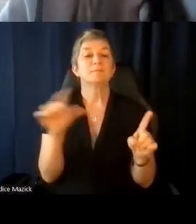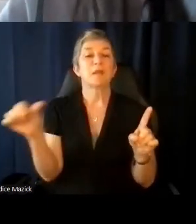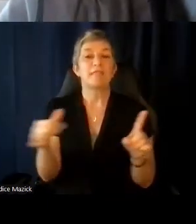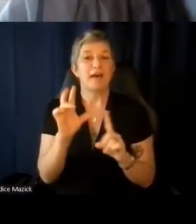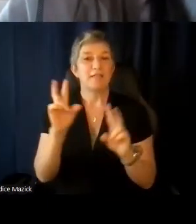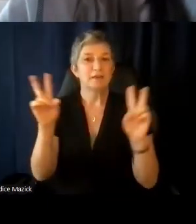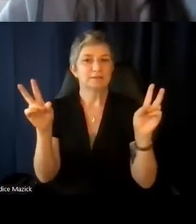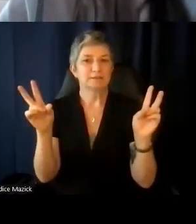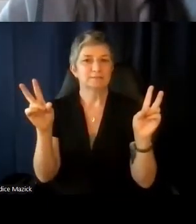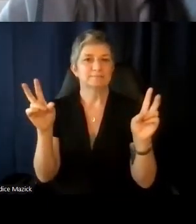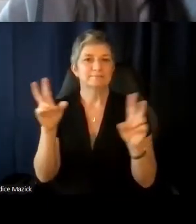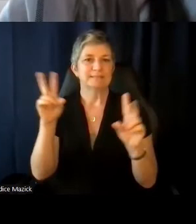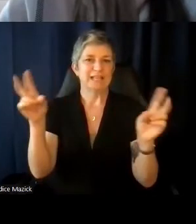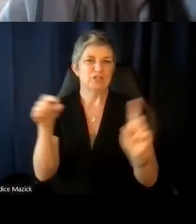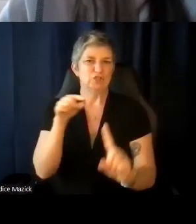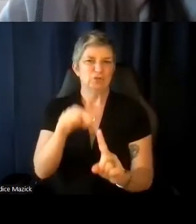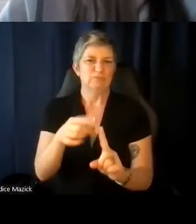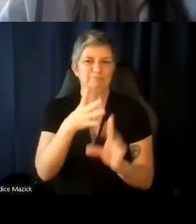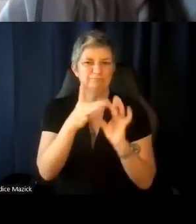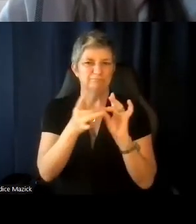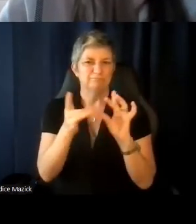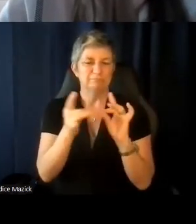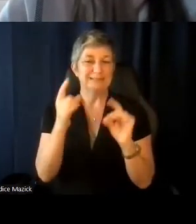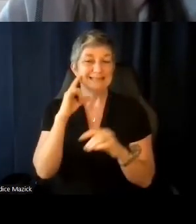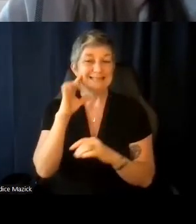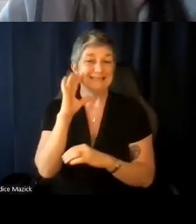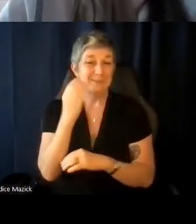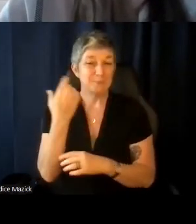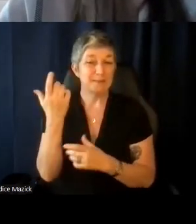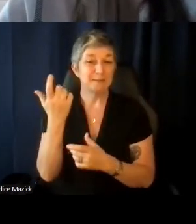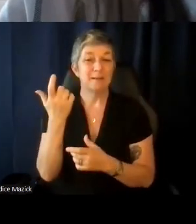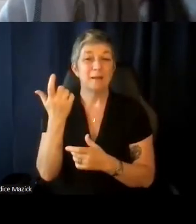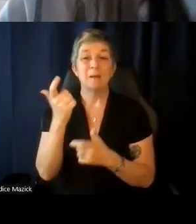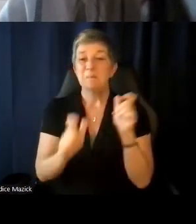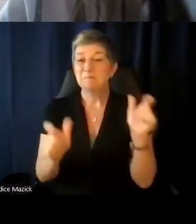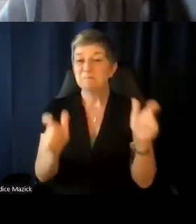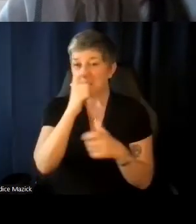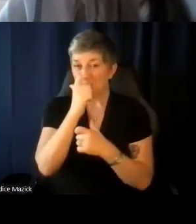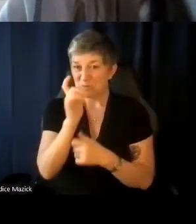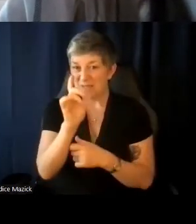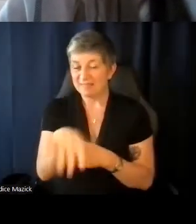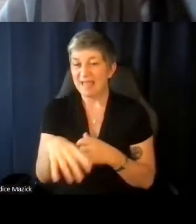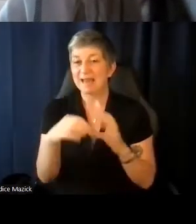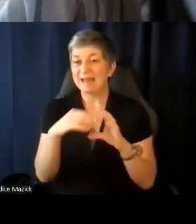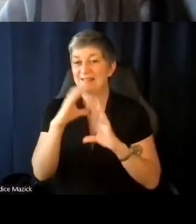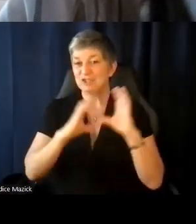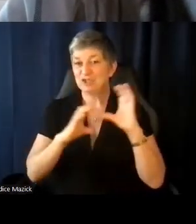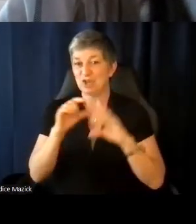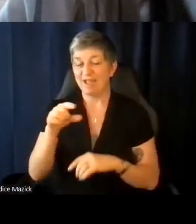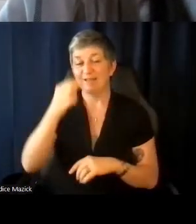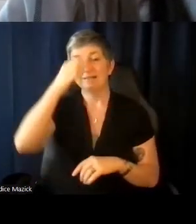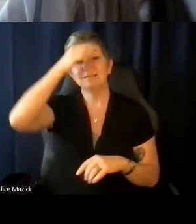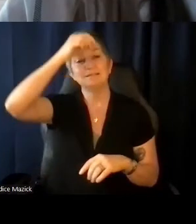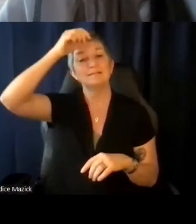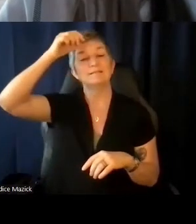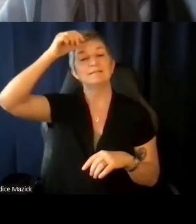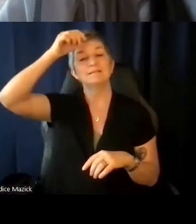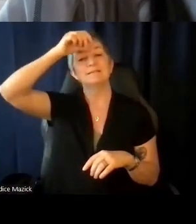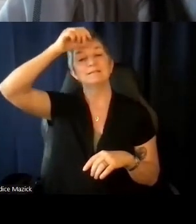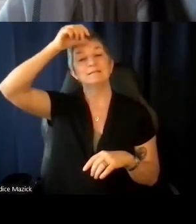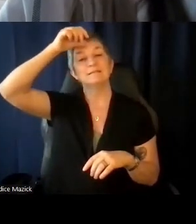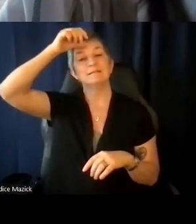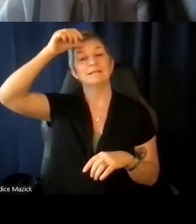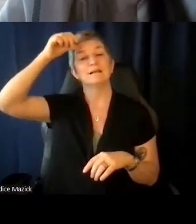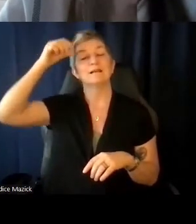again, because it seems to be a something that people have been interested in the chat, is that